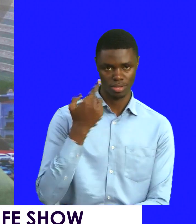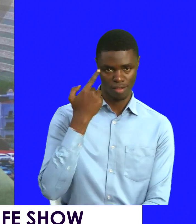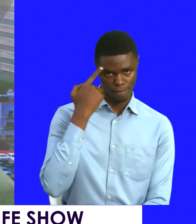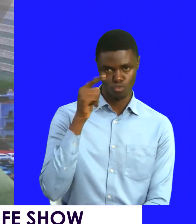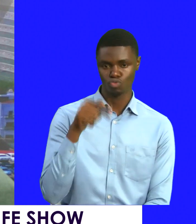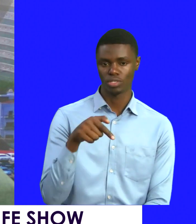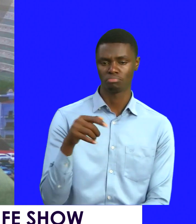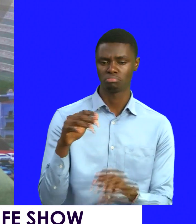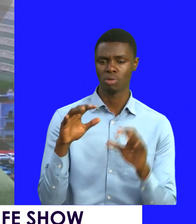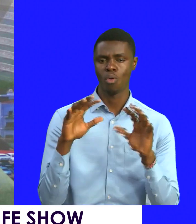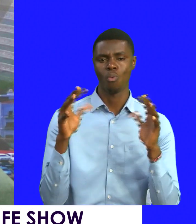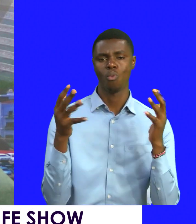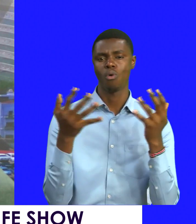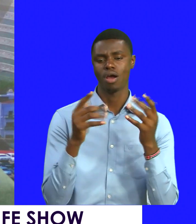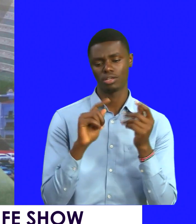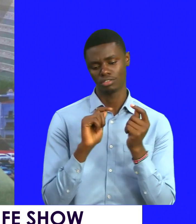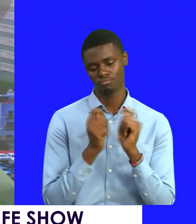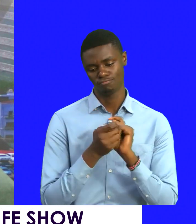The world is changing.